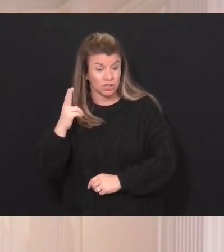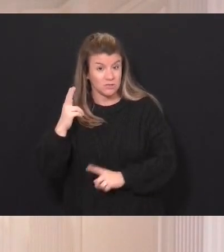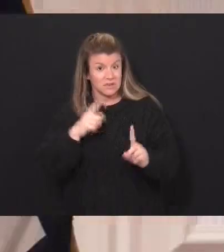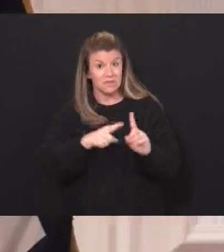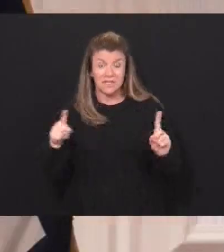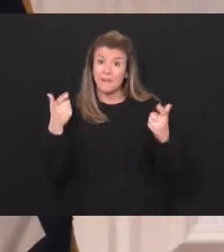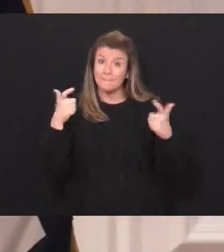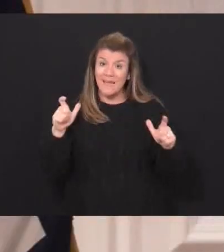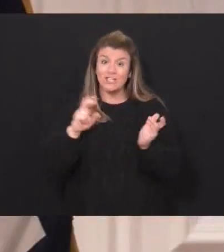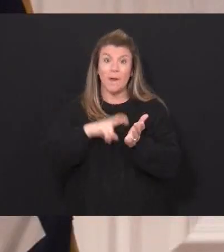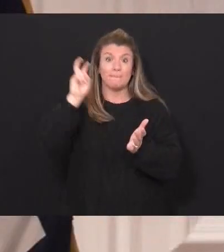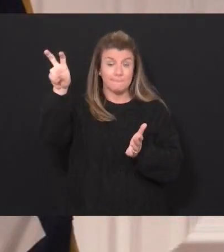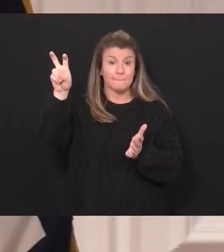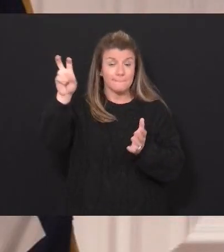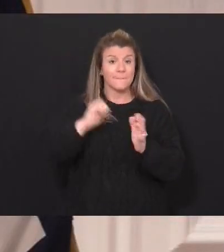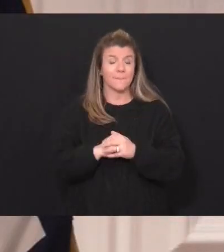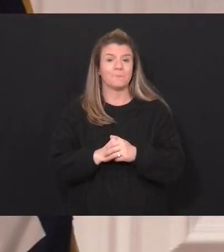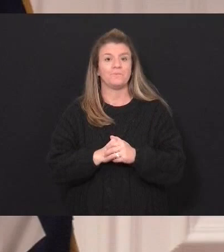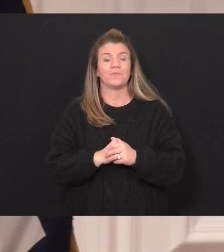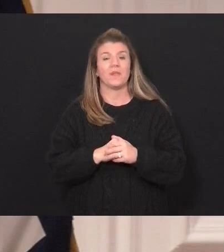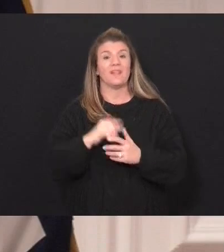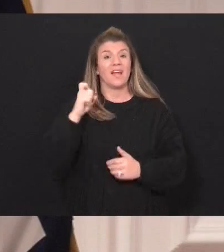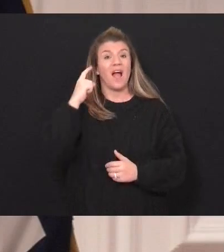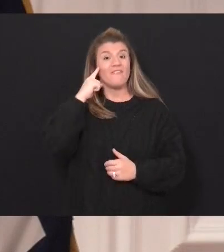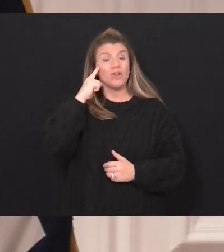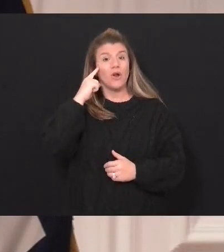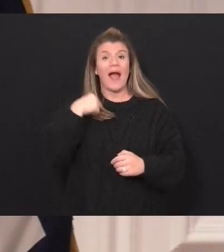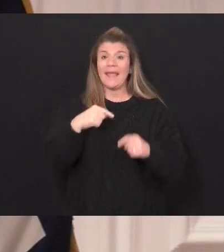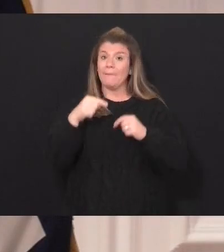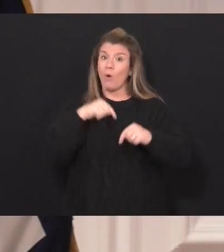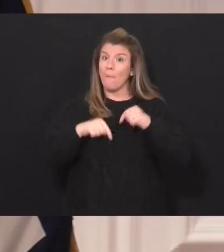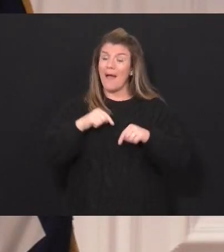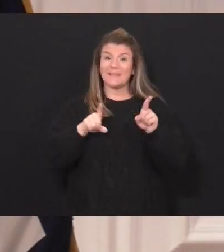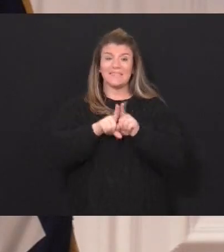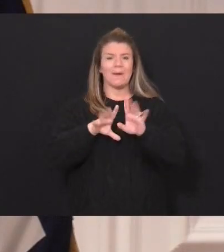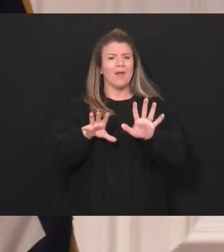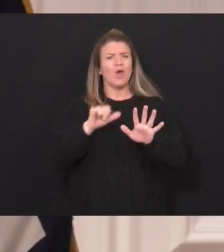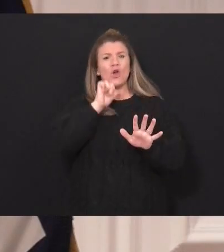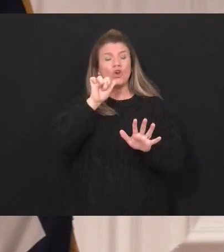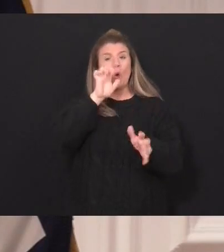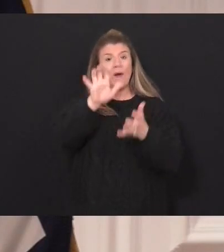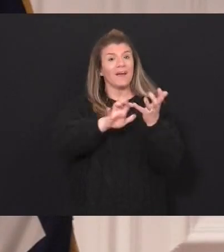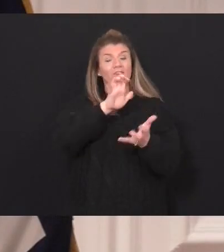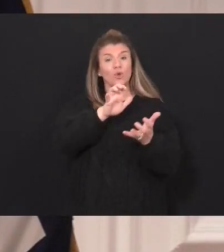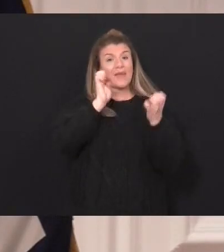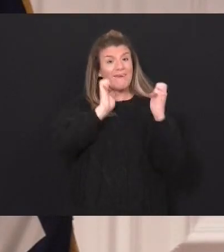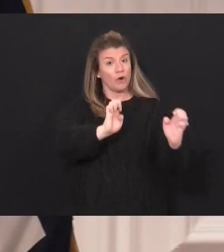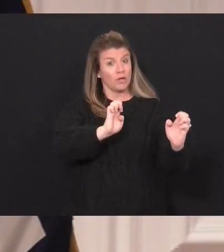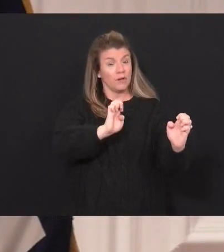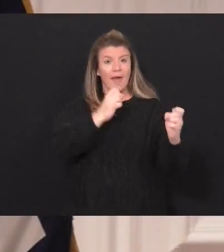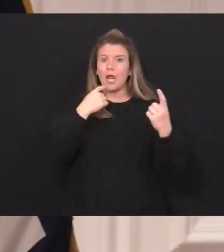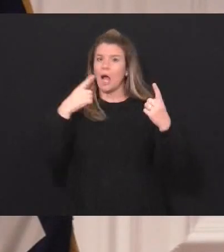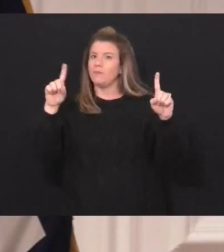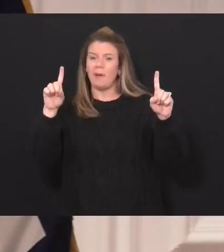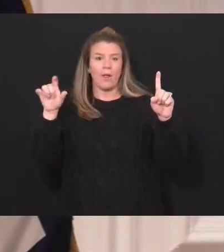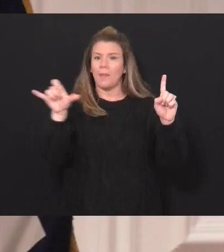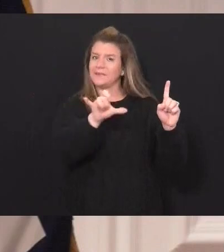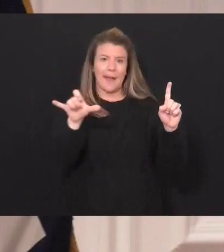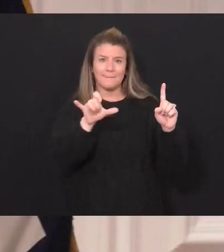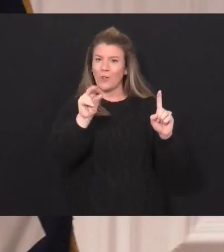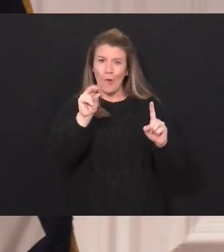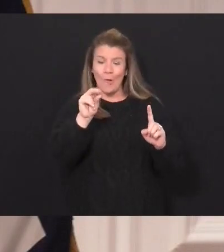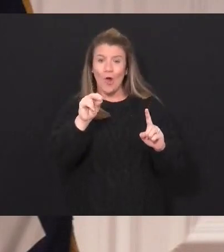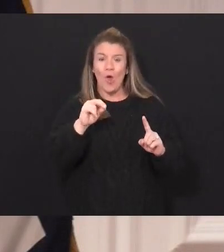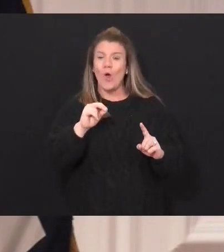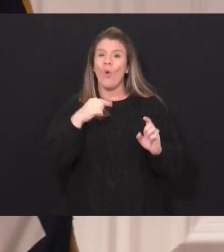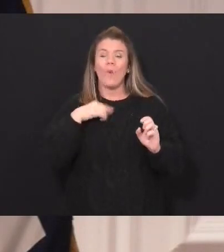and I would just say this, I keep going back to all this to the same thing. Don't confuse effort with accomplishment. no matter how many people we've got to